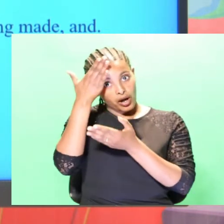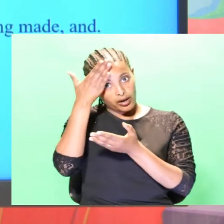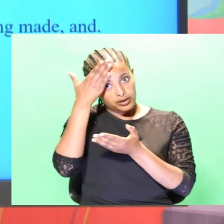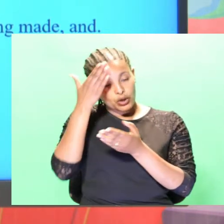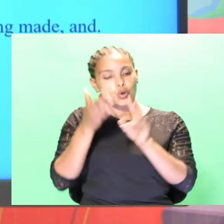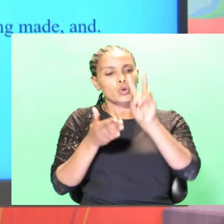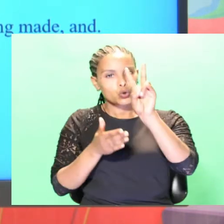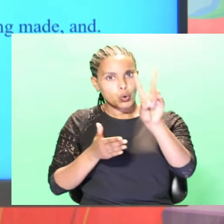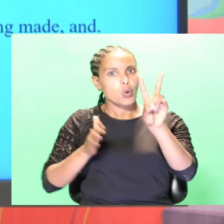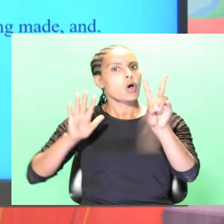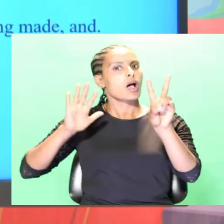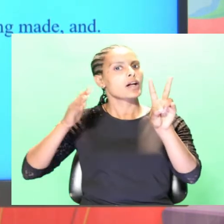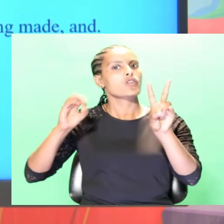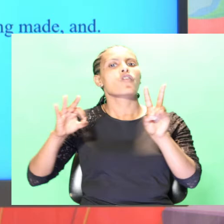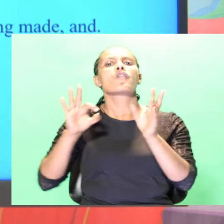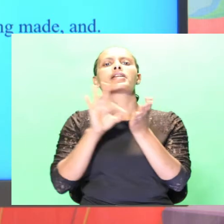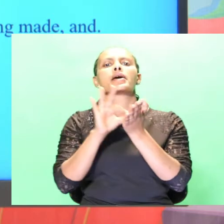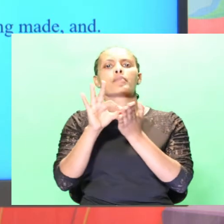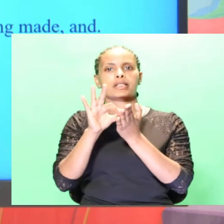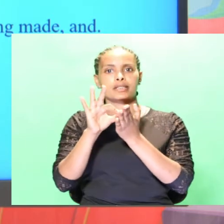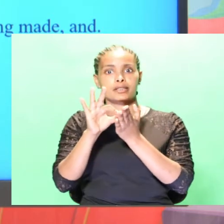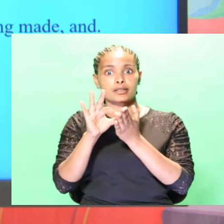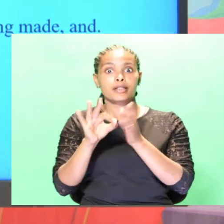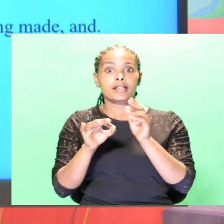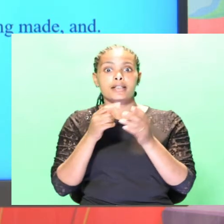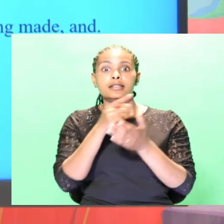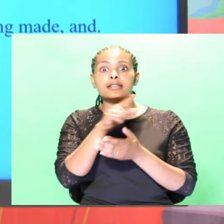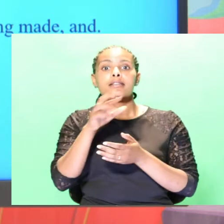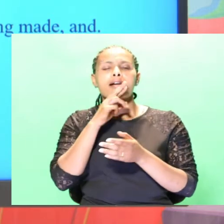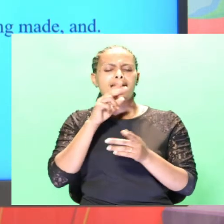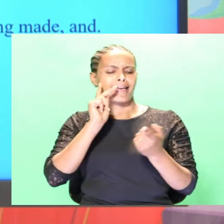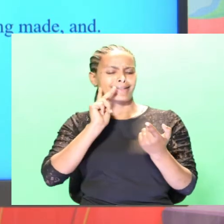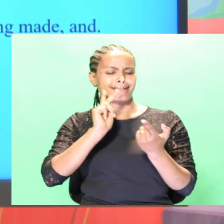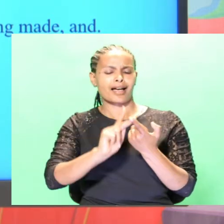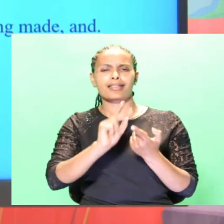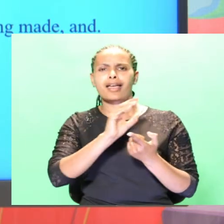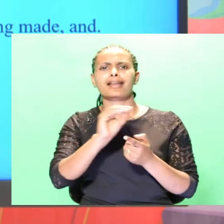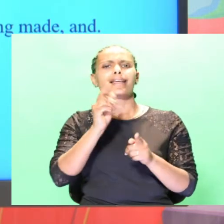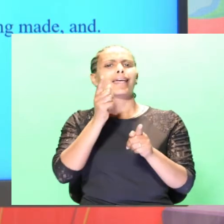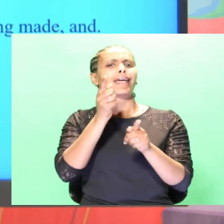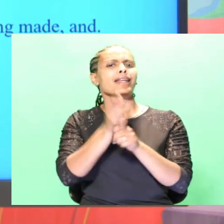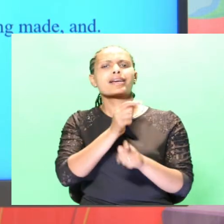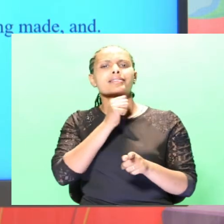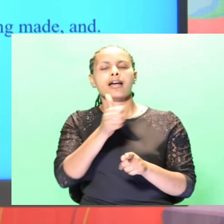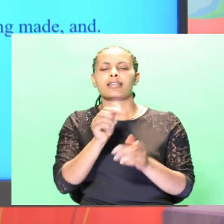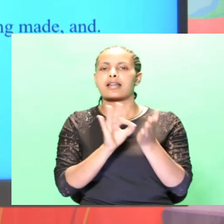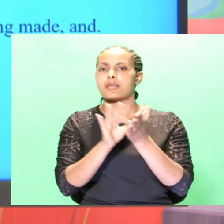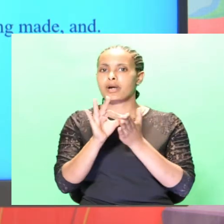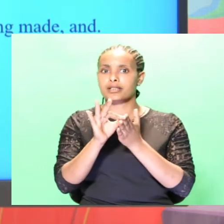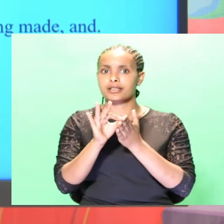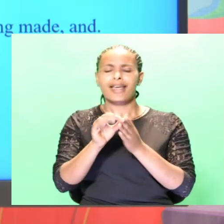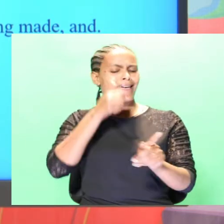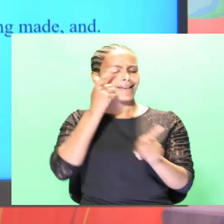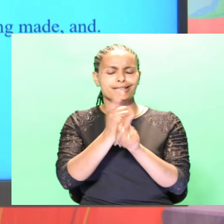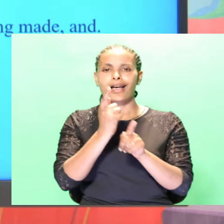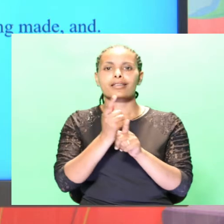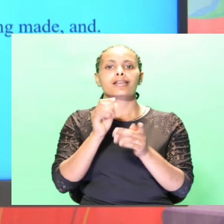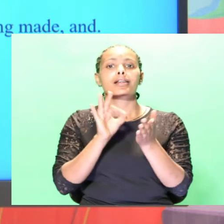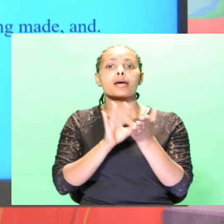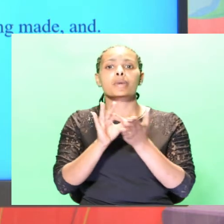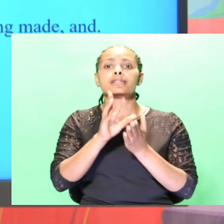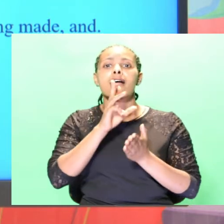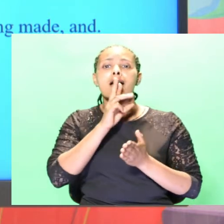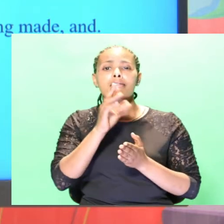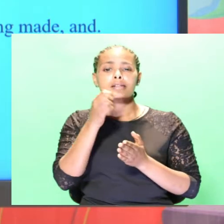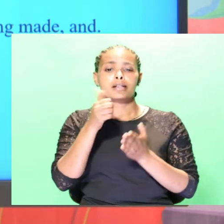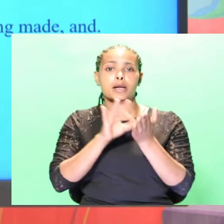two kinds of numbers. These are exact and inexact numbers. Exact numbers